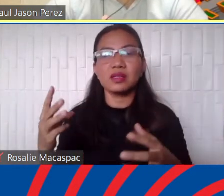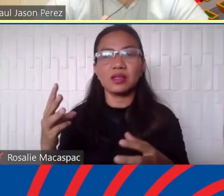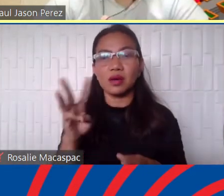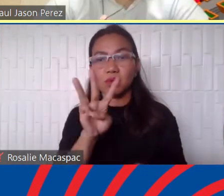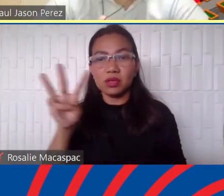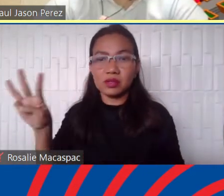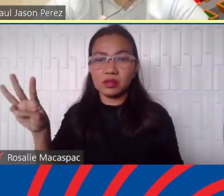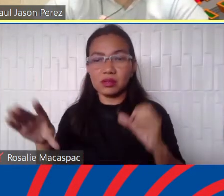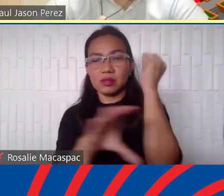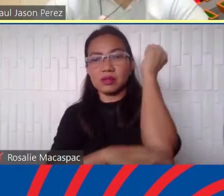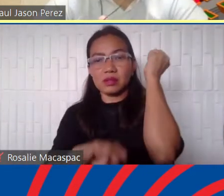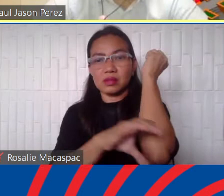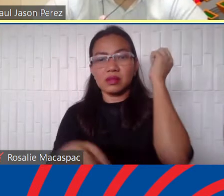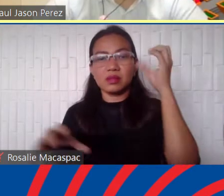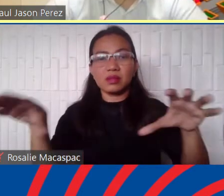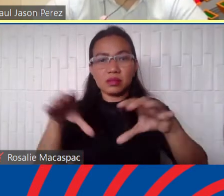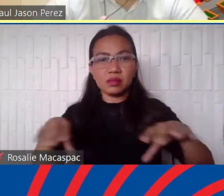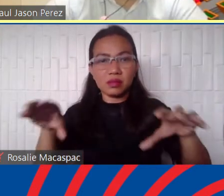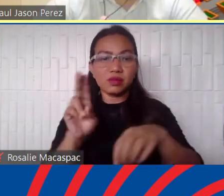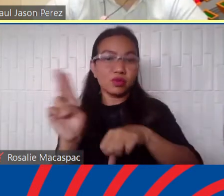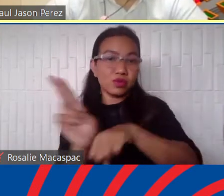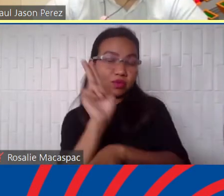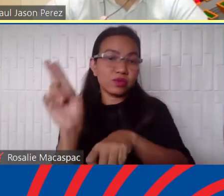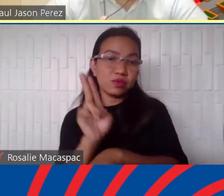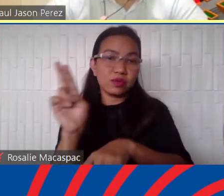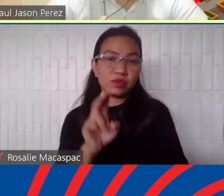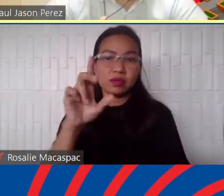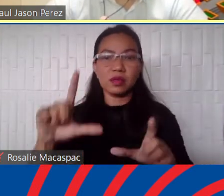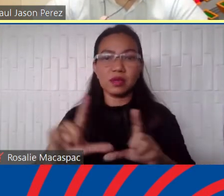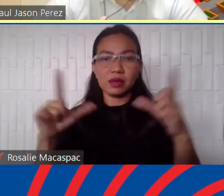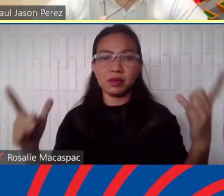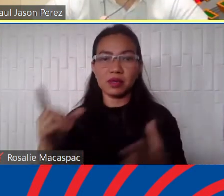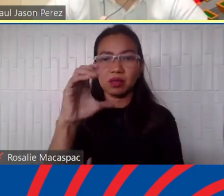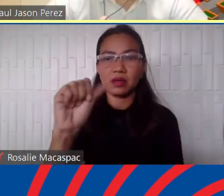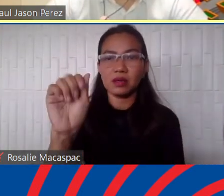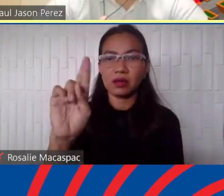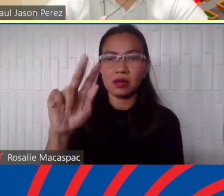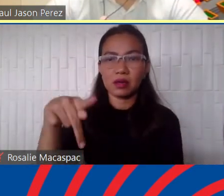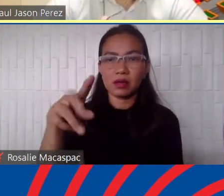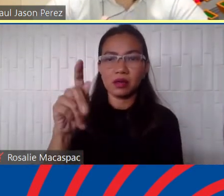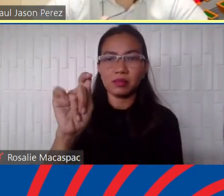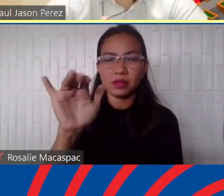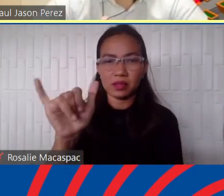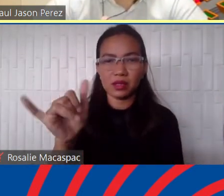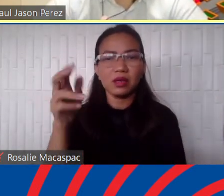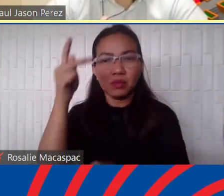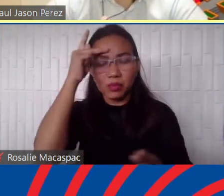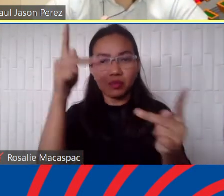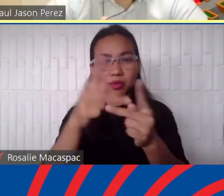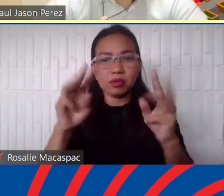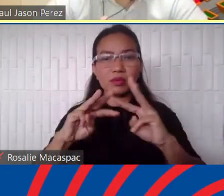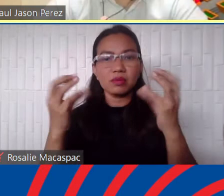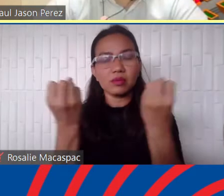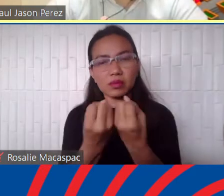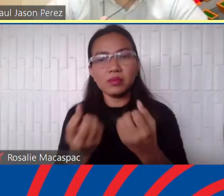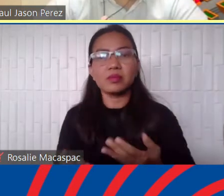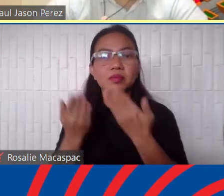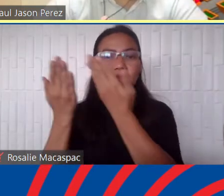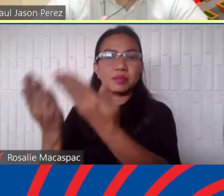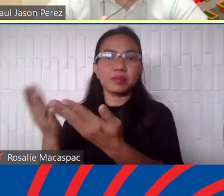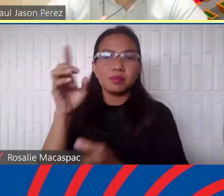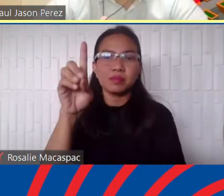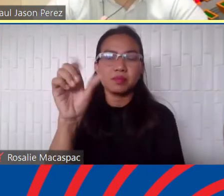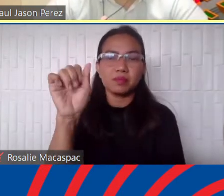doing library carpentry. The purpose of these workshops is to provide data literacy and data